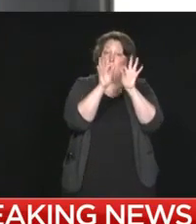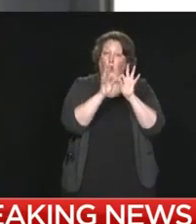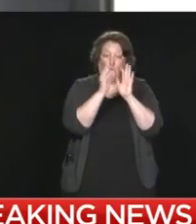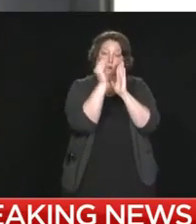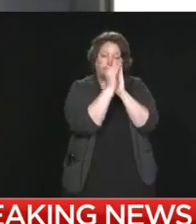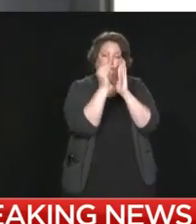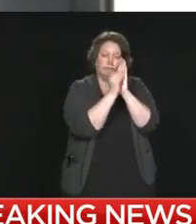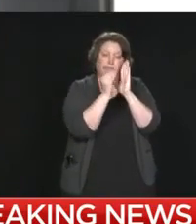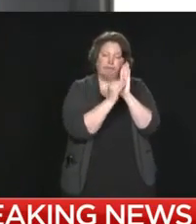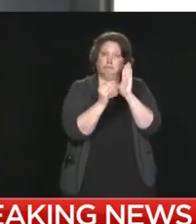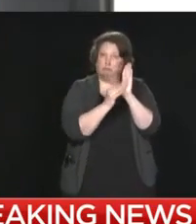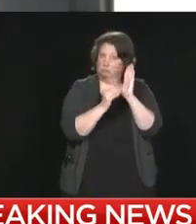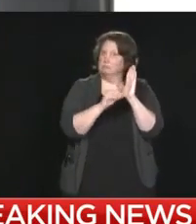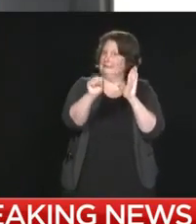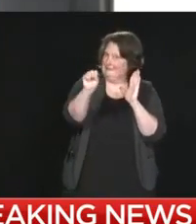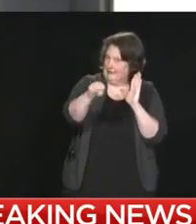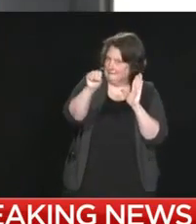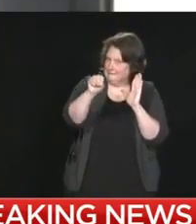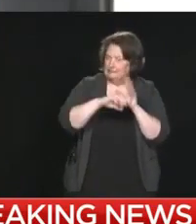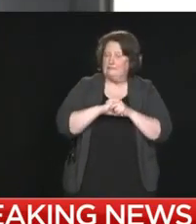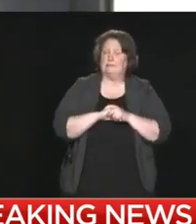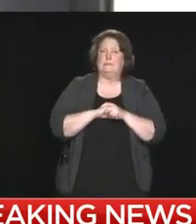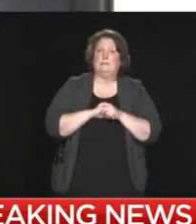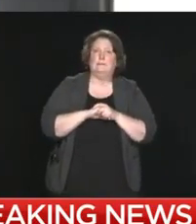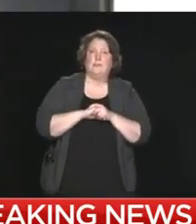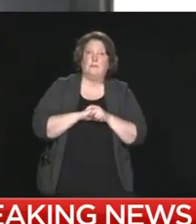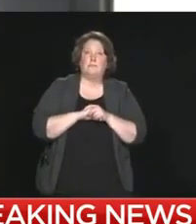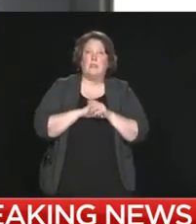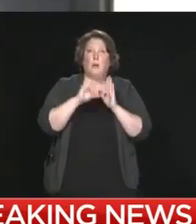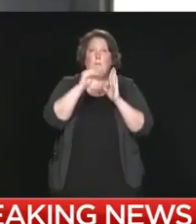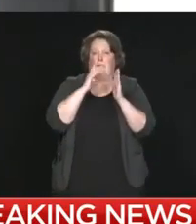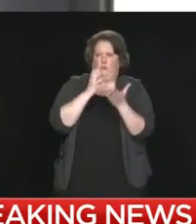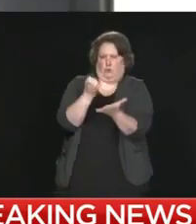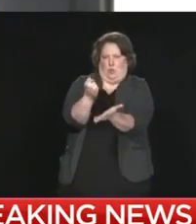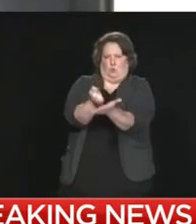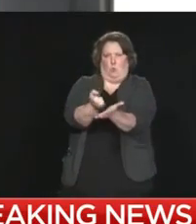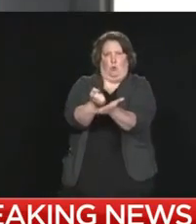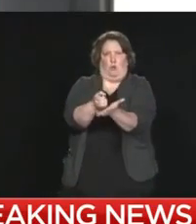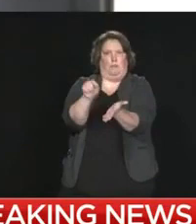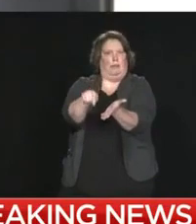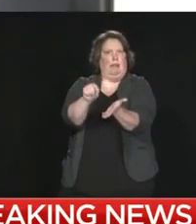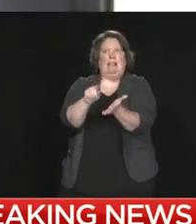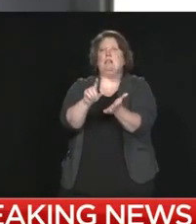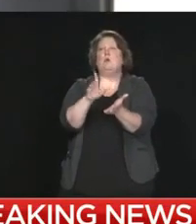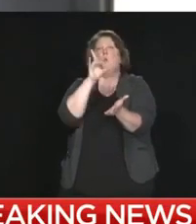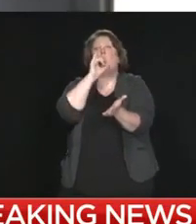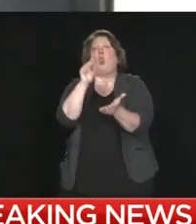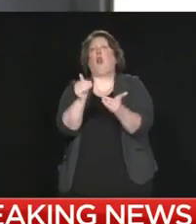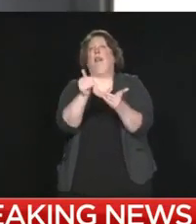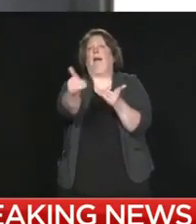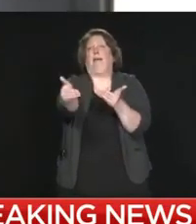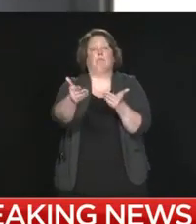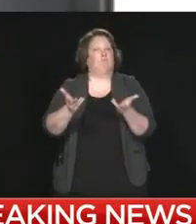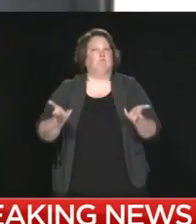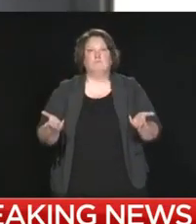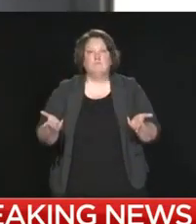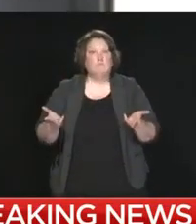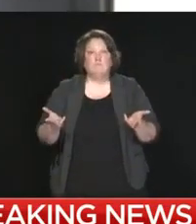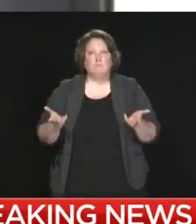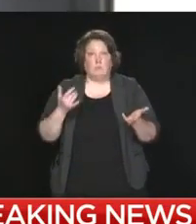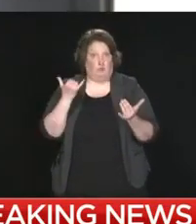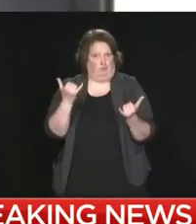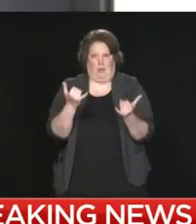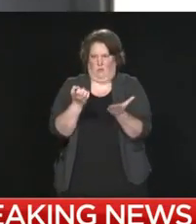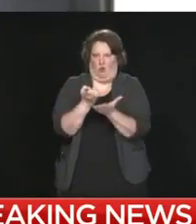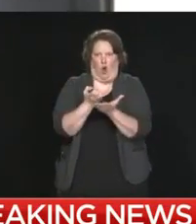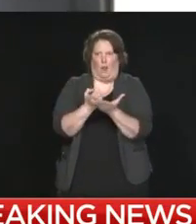this. But establishing or laying out the state of our economy when our economy is, for the large part,